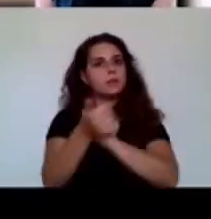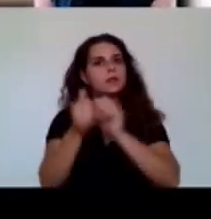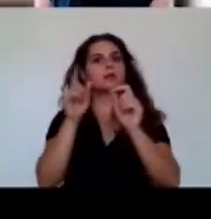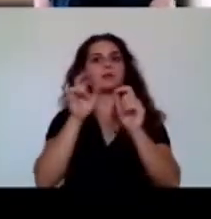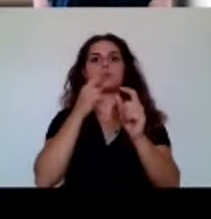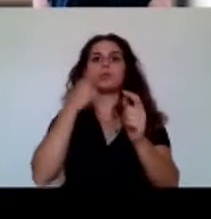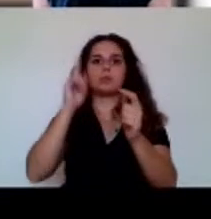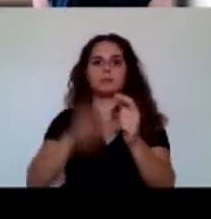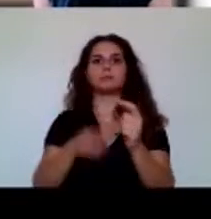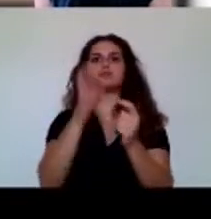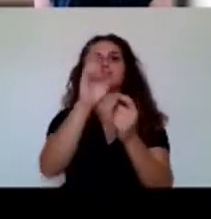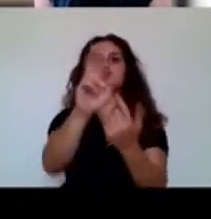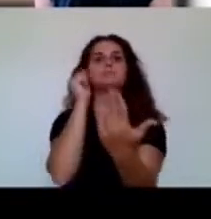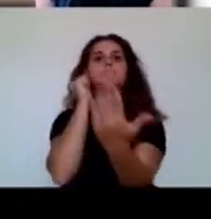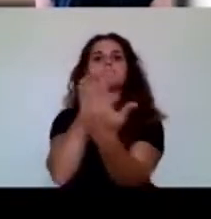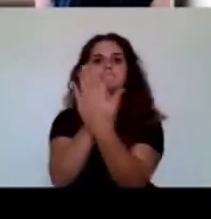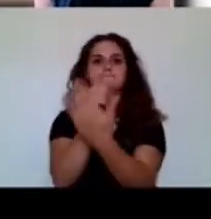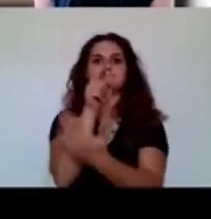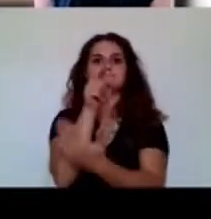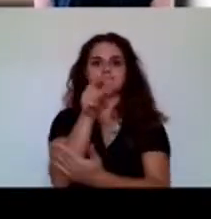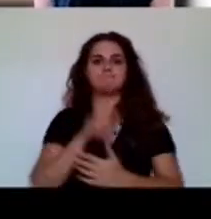he's finally back on target.